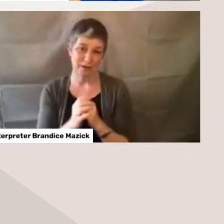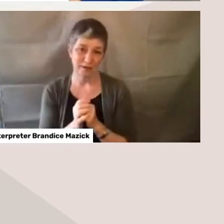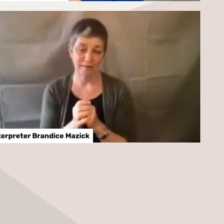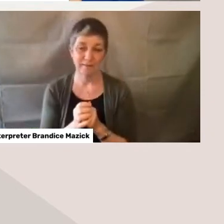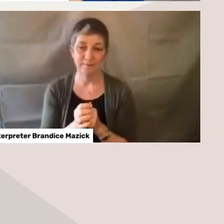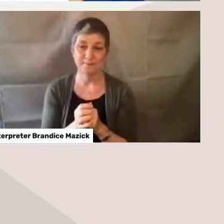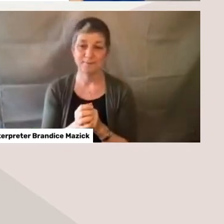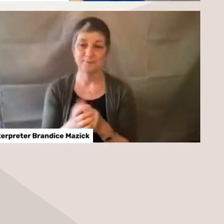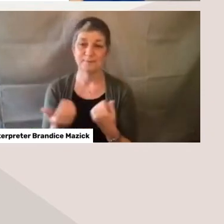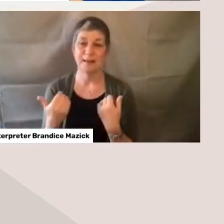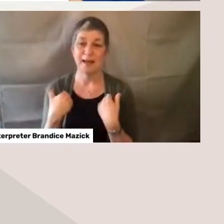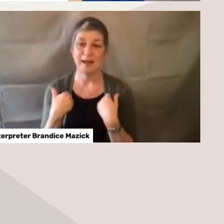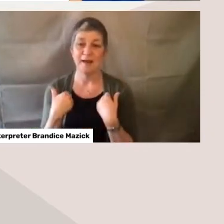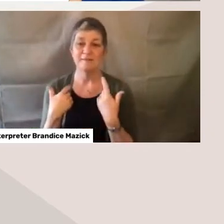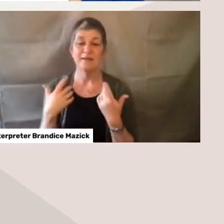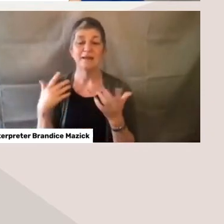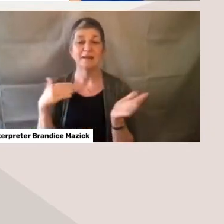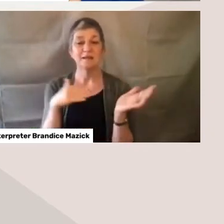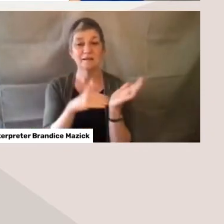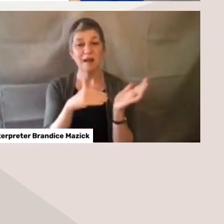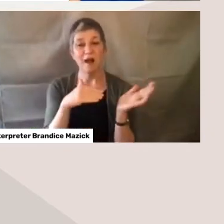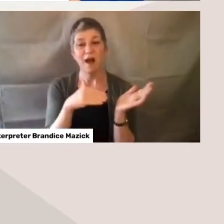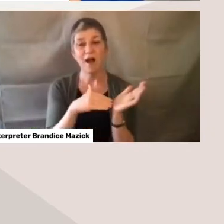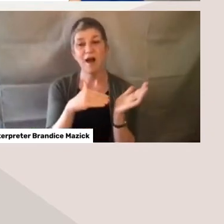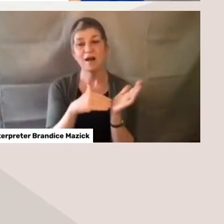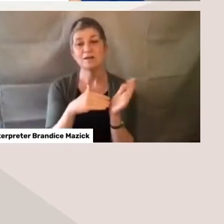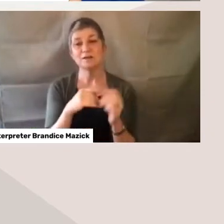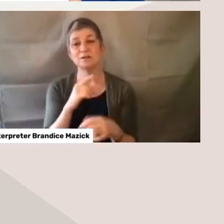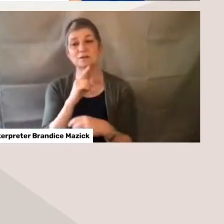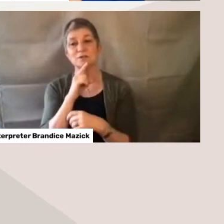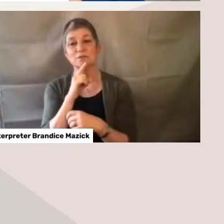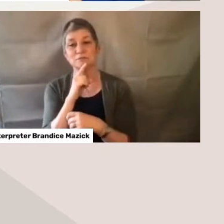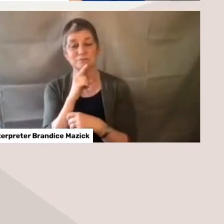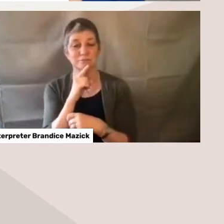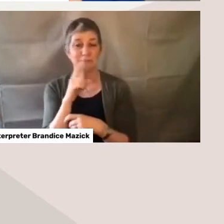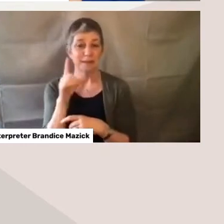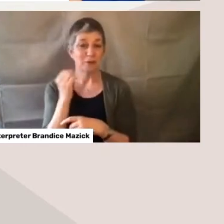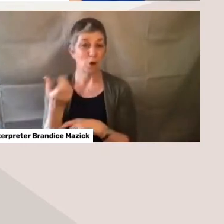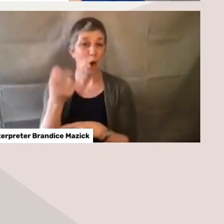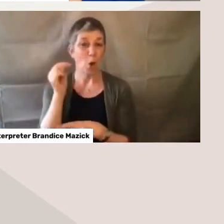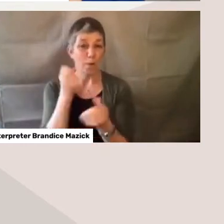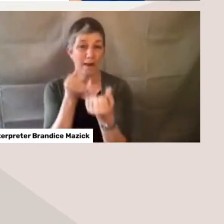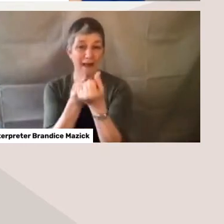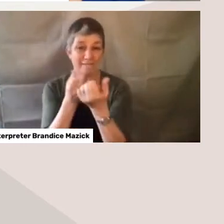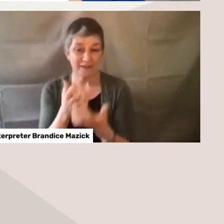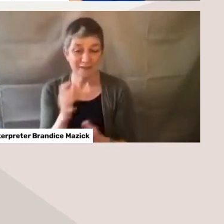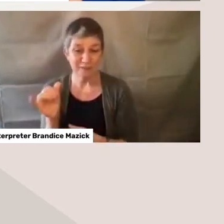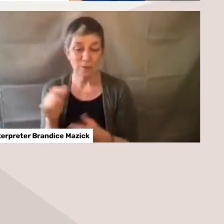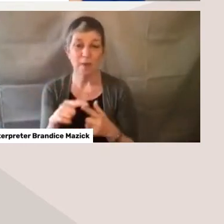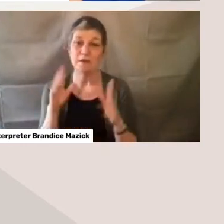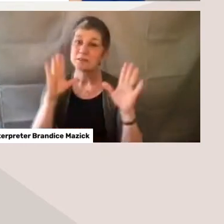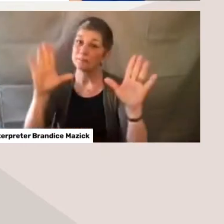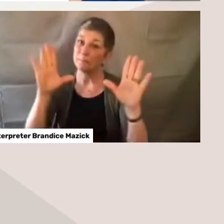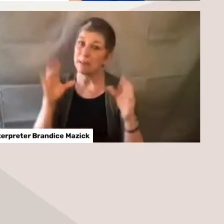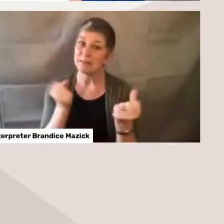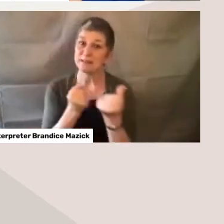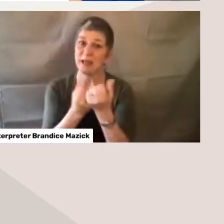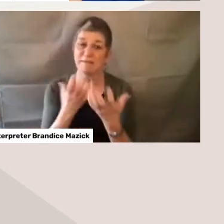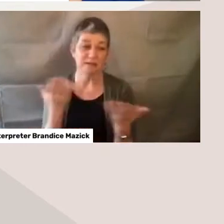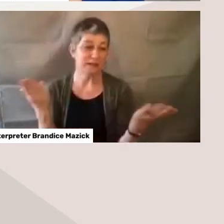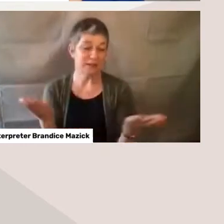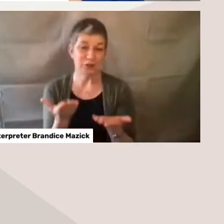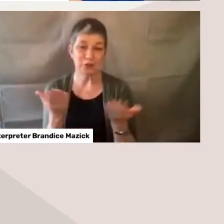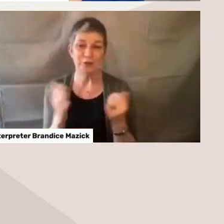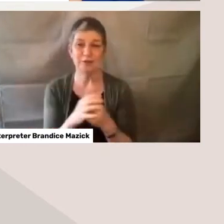having doctors, being your own advocate. And there are a lot of amazing advocates out here, whether it